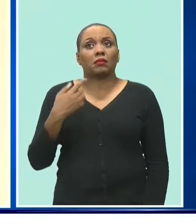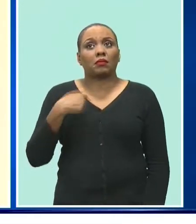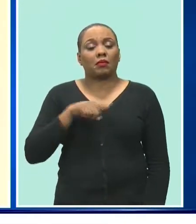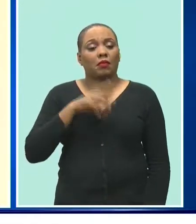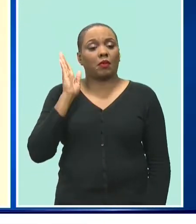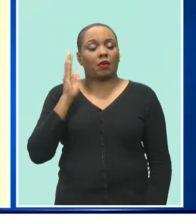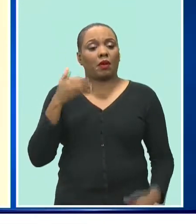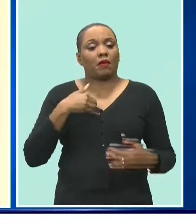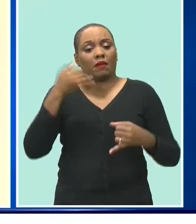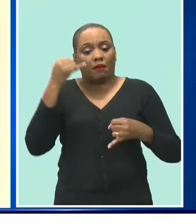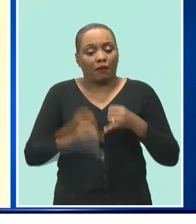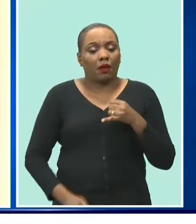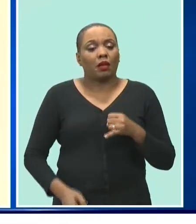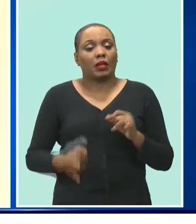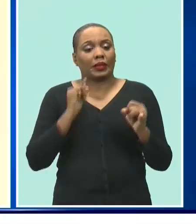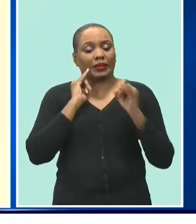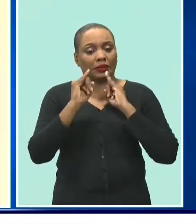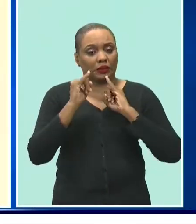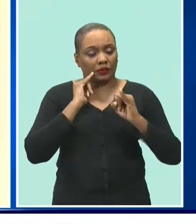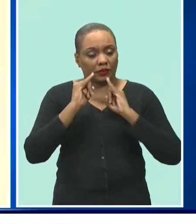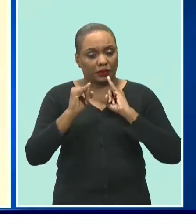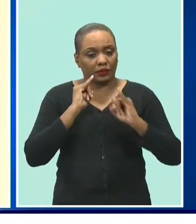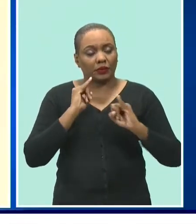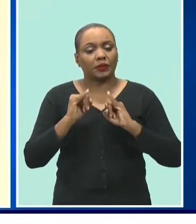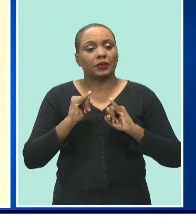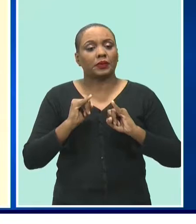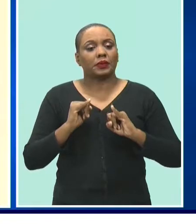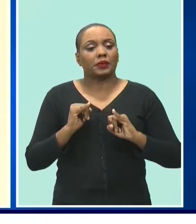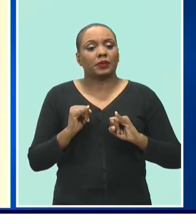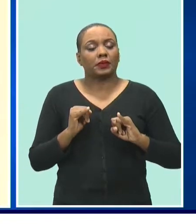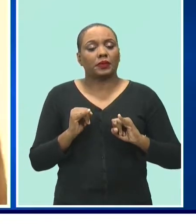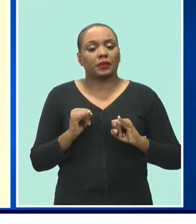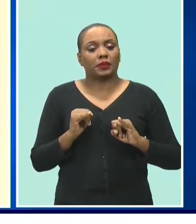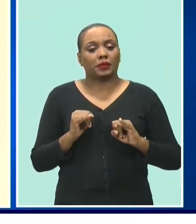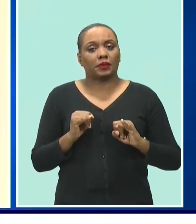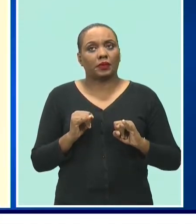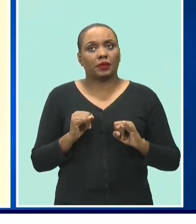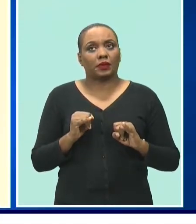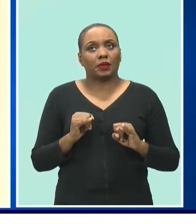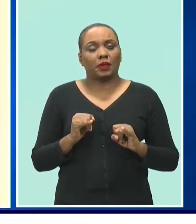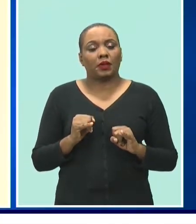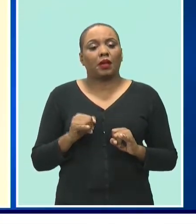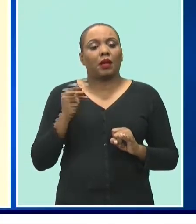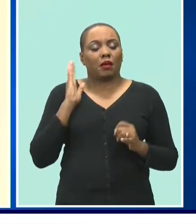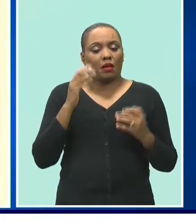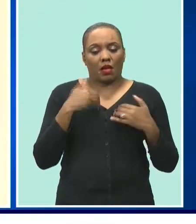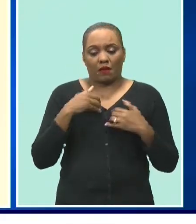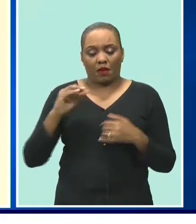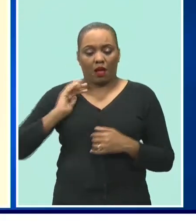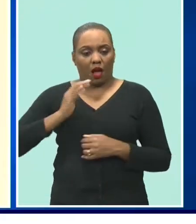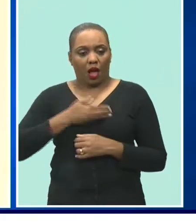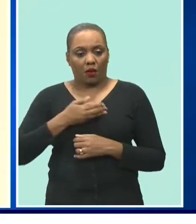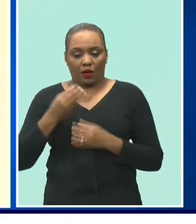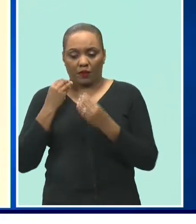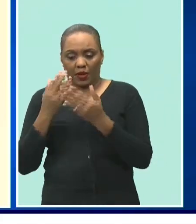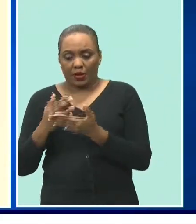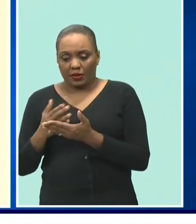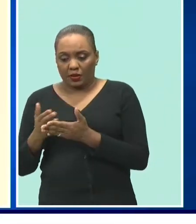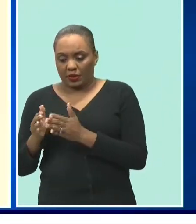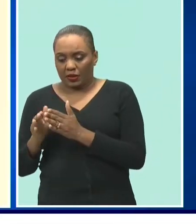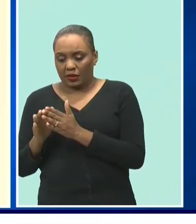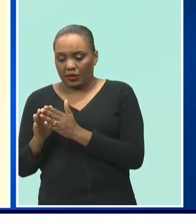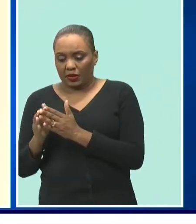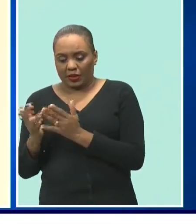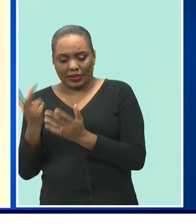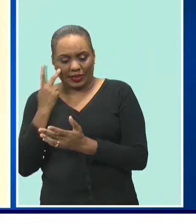final interview, and we will take that interview and put it against the information that we already have, and we'll see if it's a